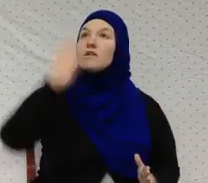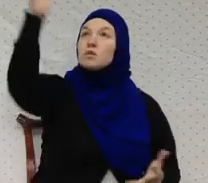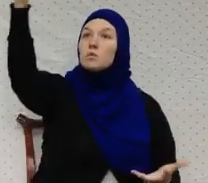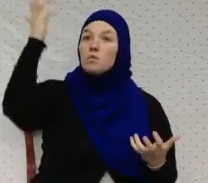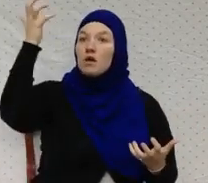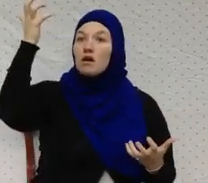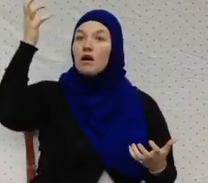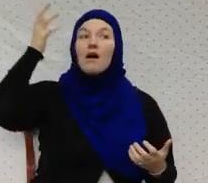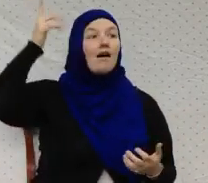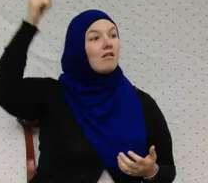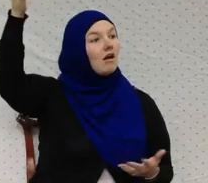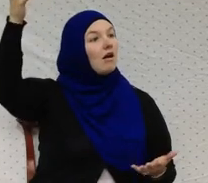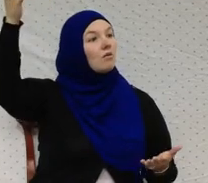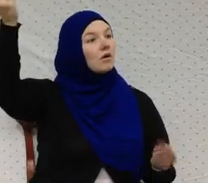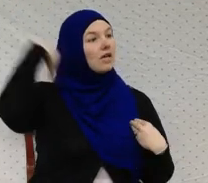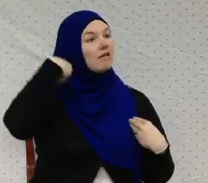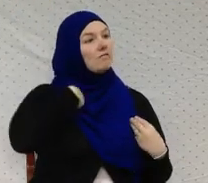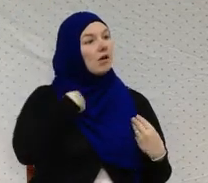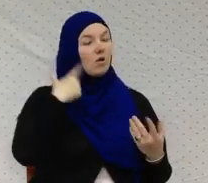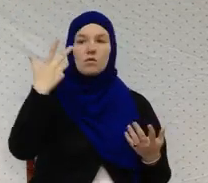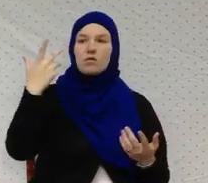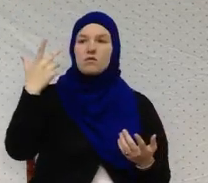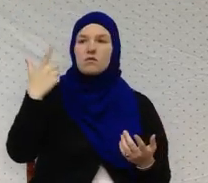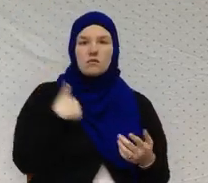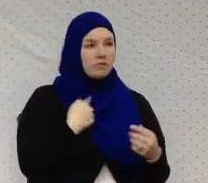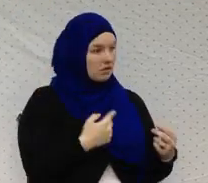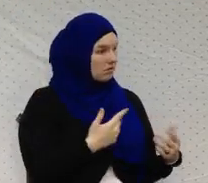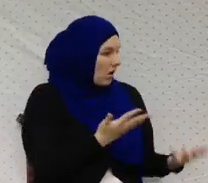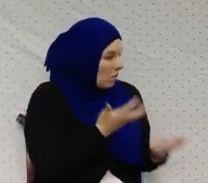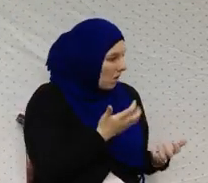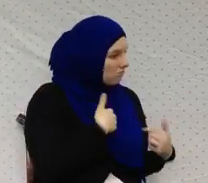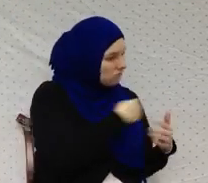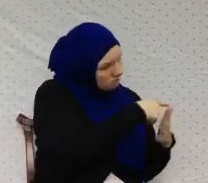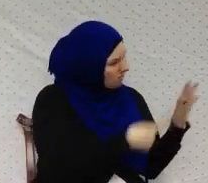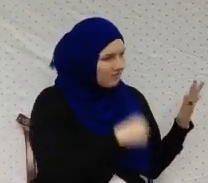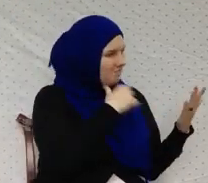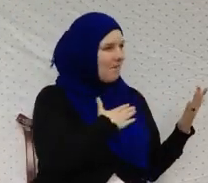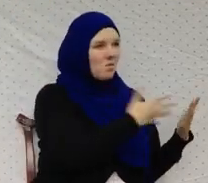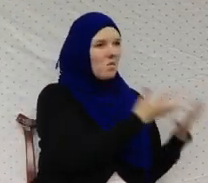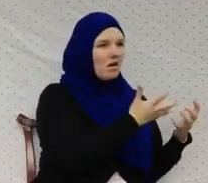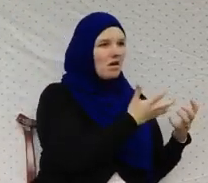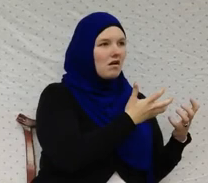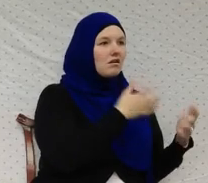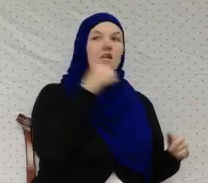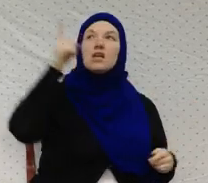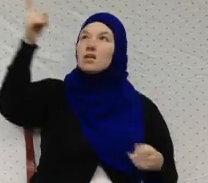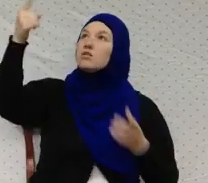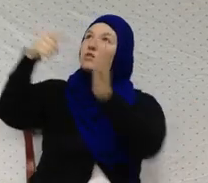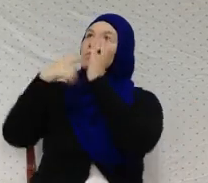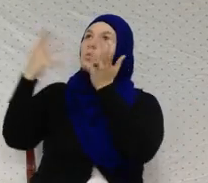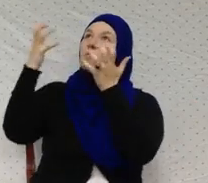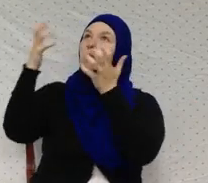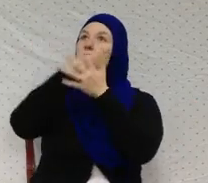Allah, so Allah gives you His will, not in the human sense, but His admonishment,